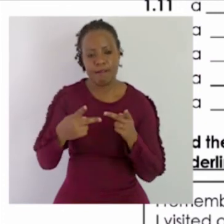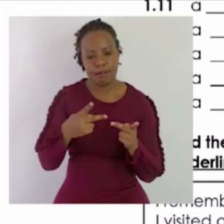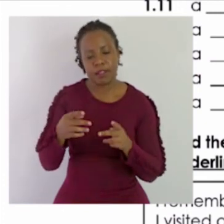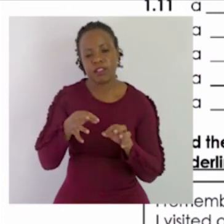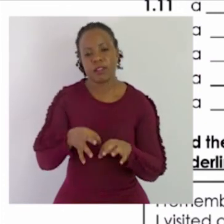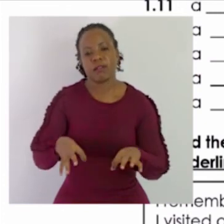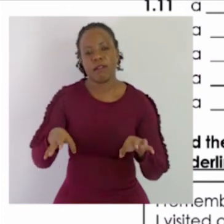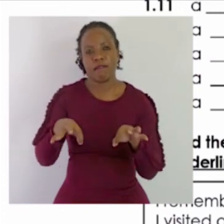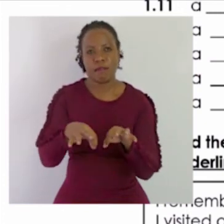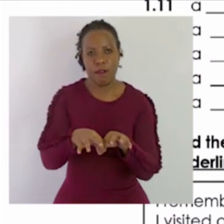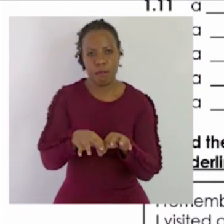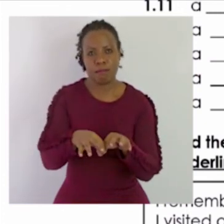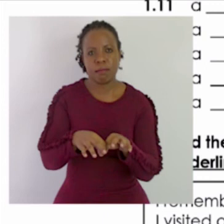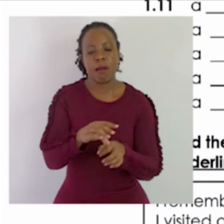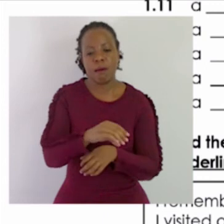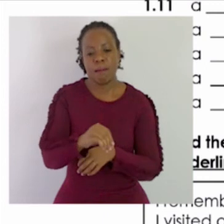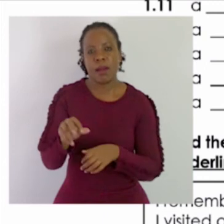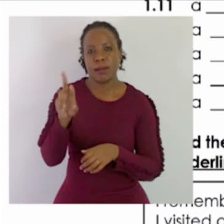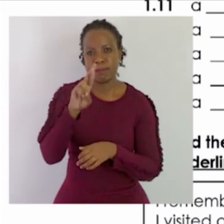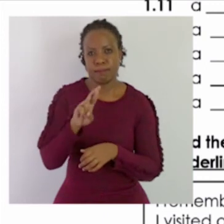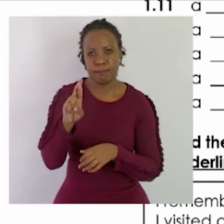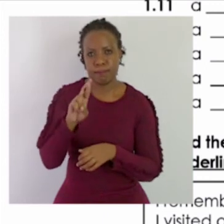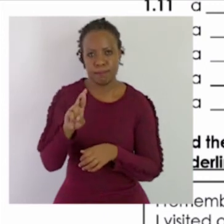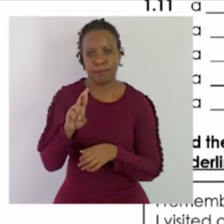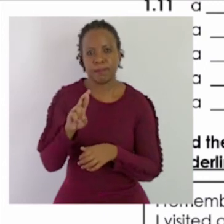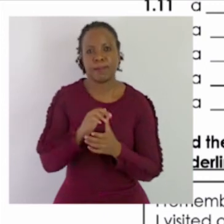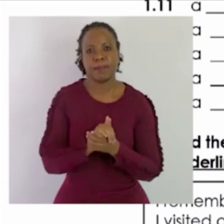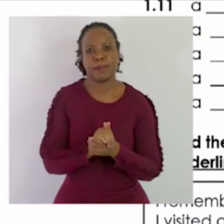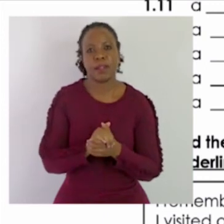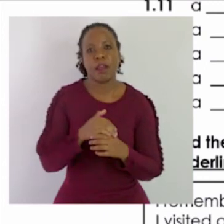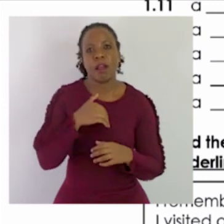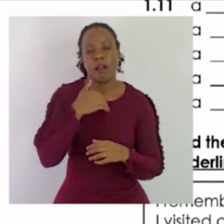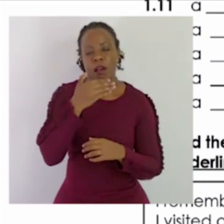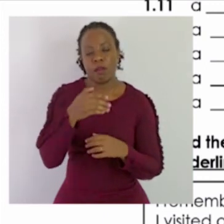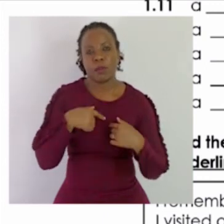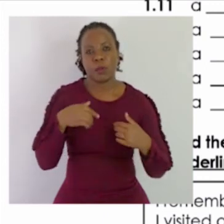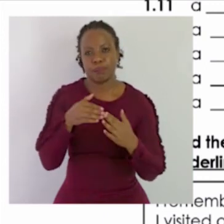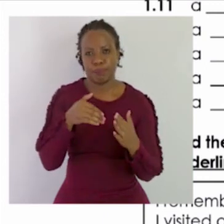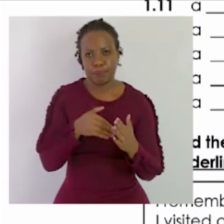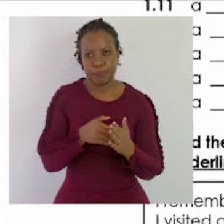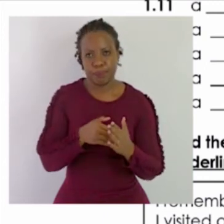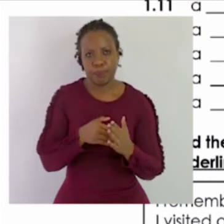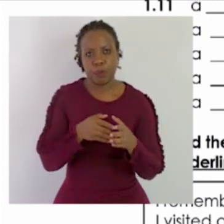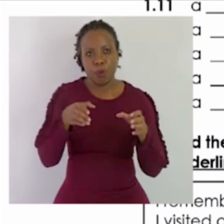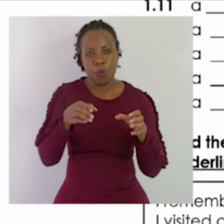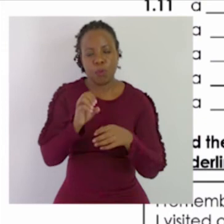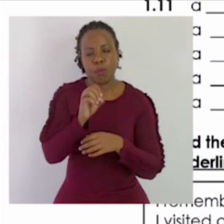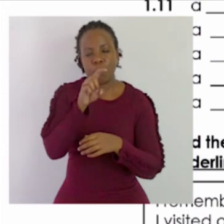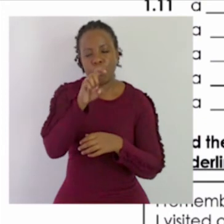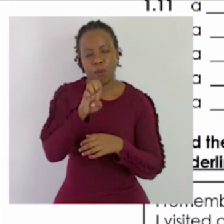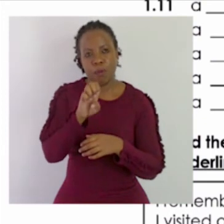I visited a farm in the Omaheke region. After we arrived, a team